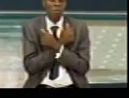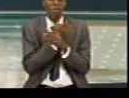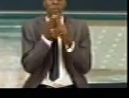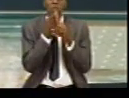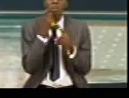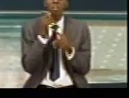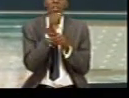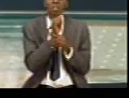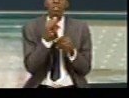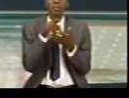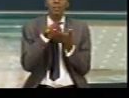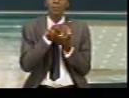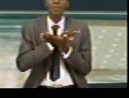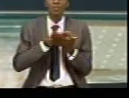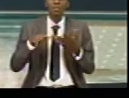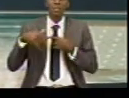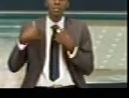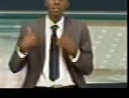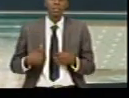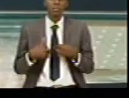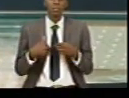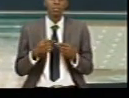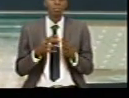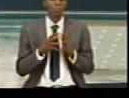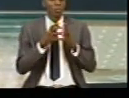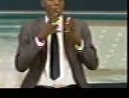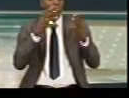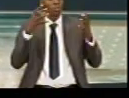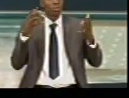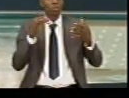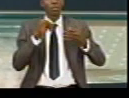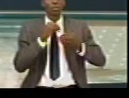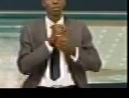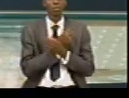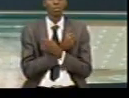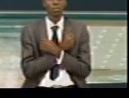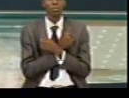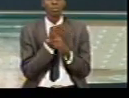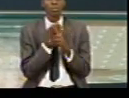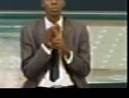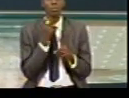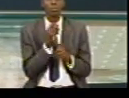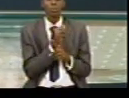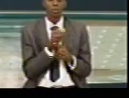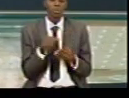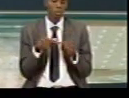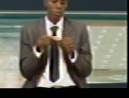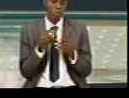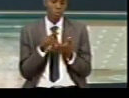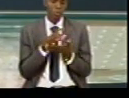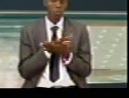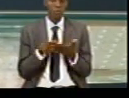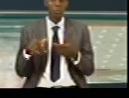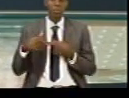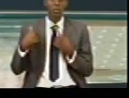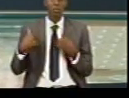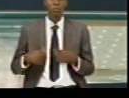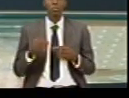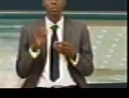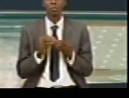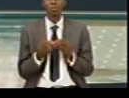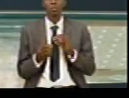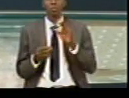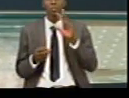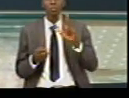a purified heart. Abounding love from a purified heart. Number